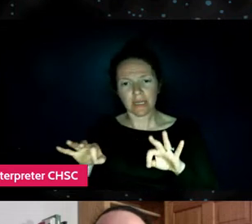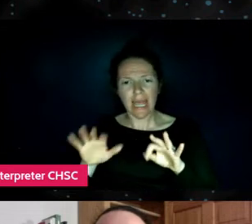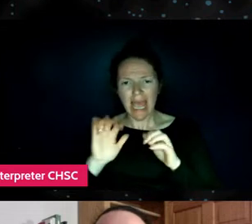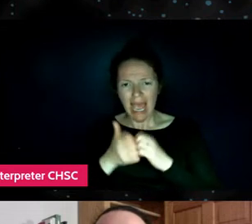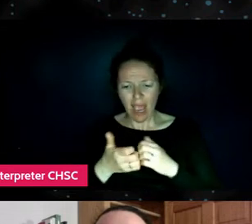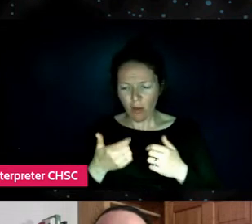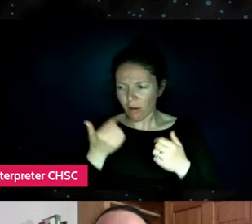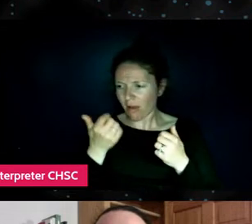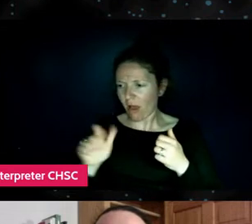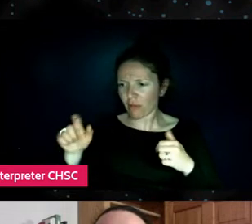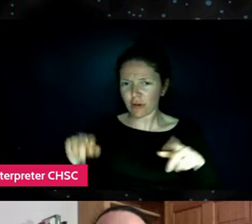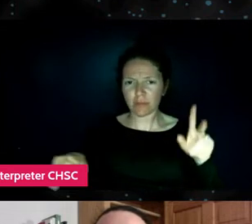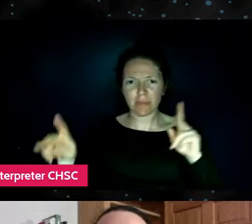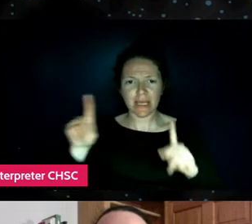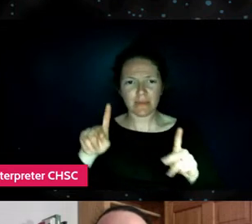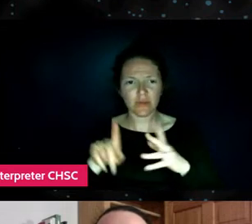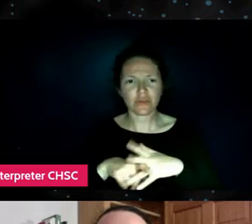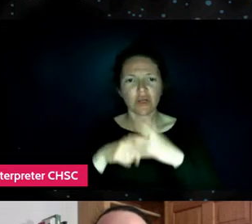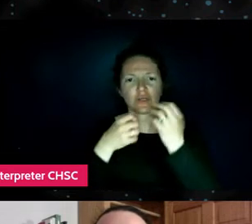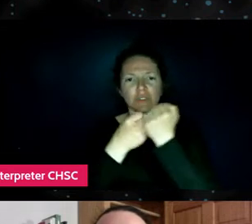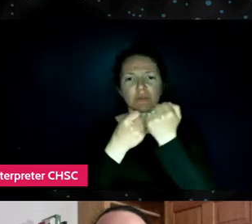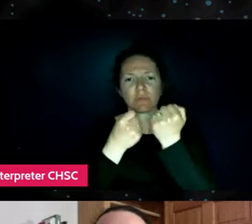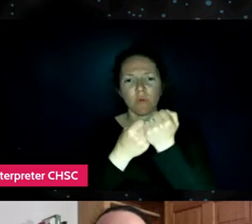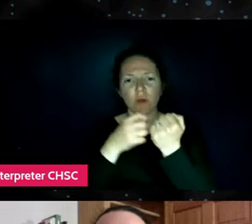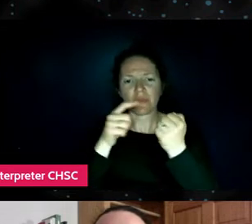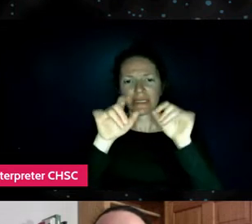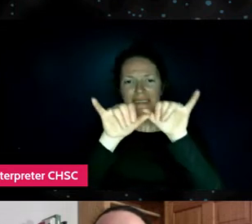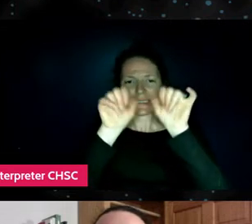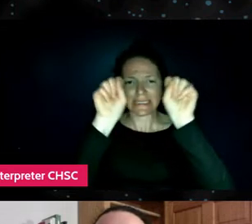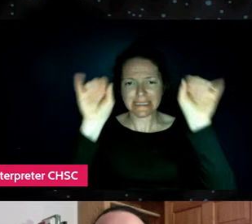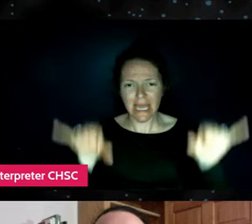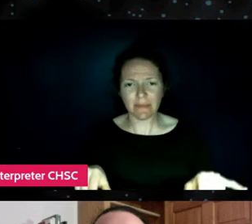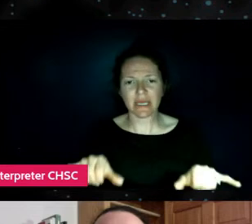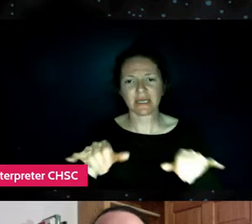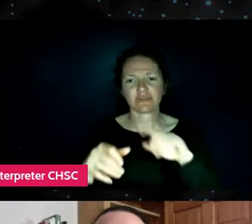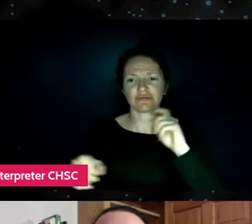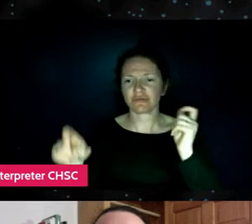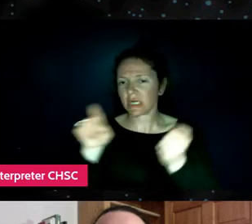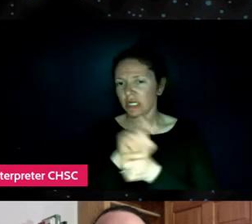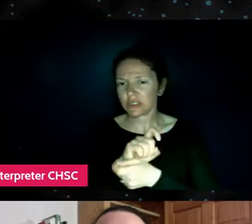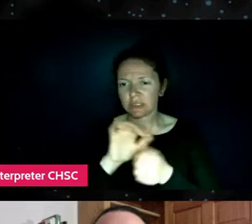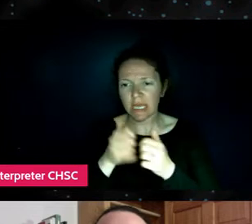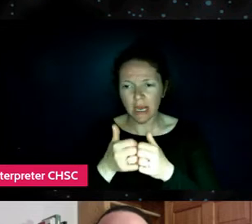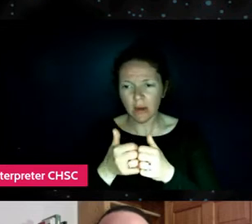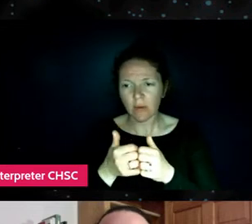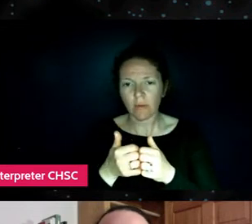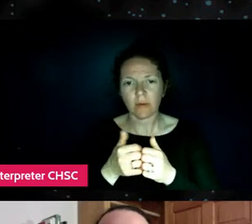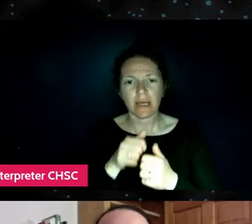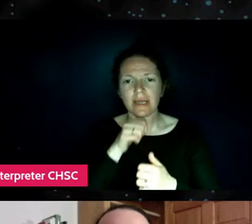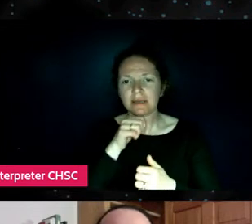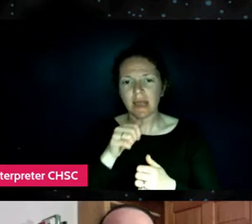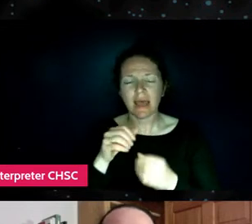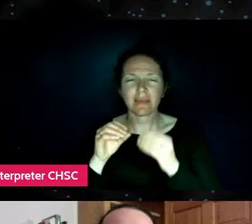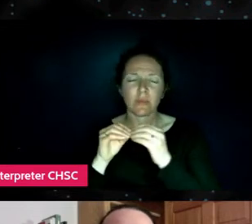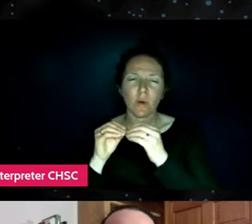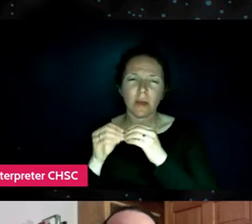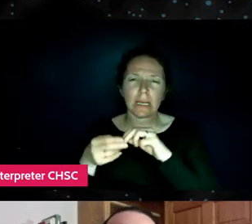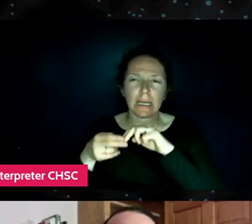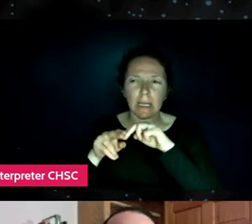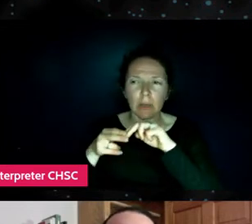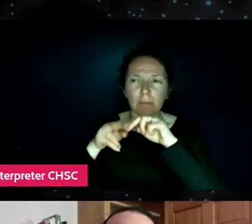to support these kinds of systemic changes rather than the sort of more incrementalism